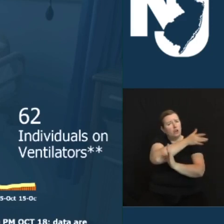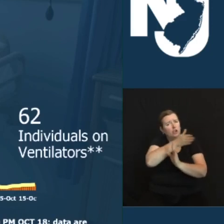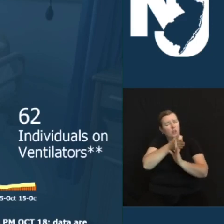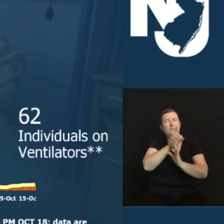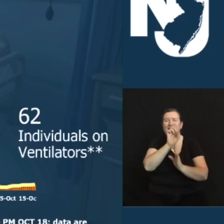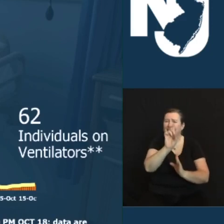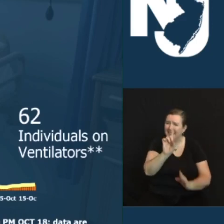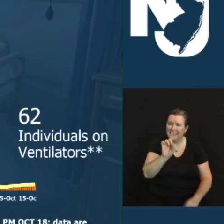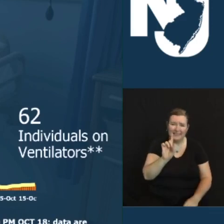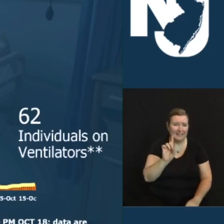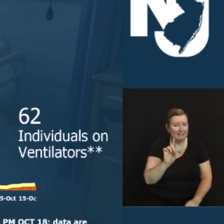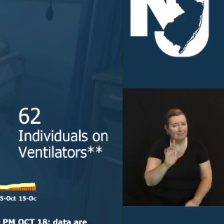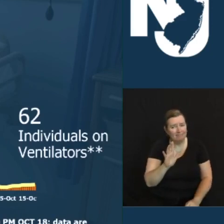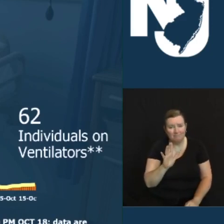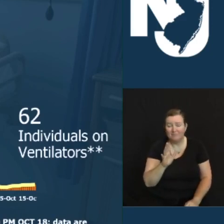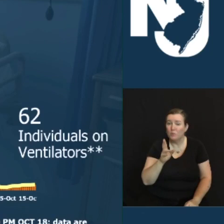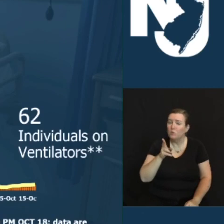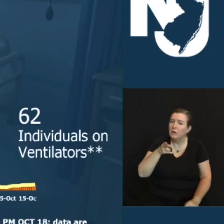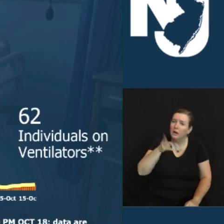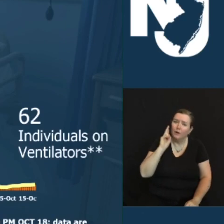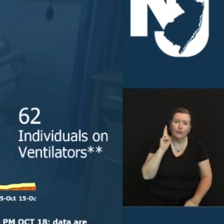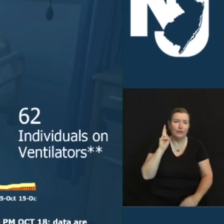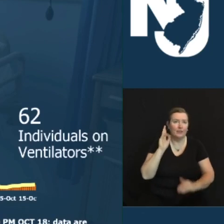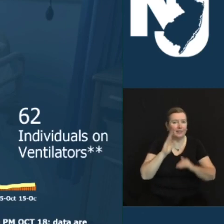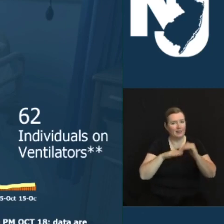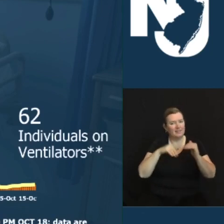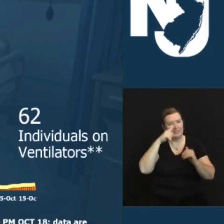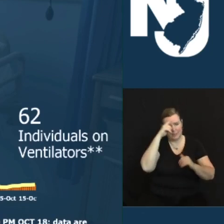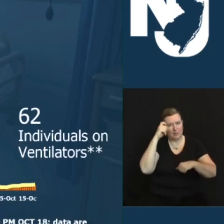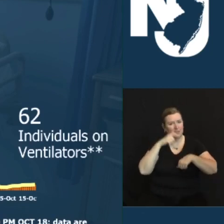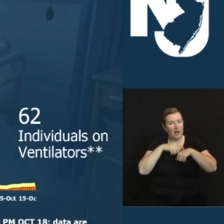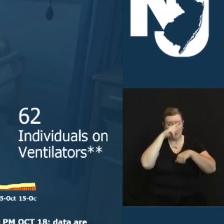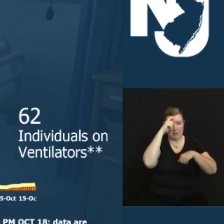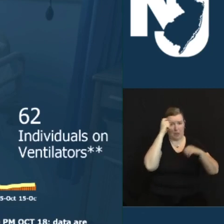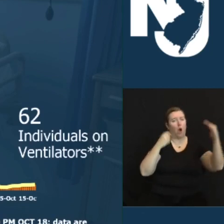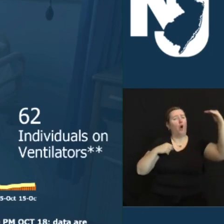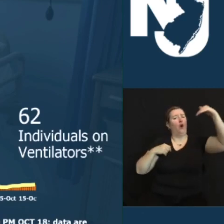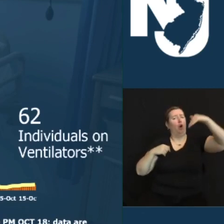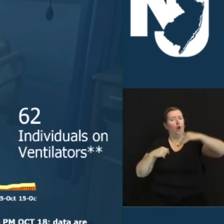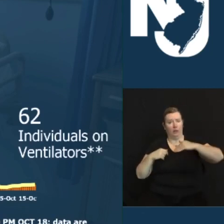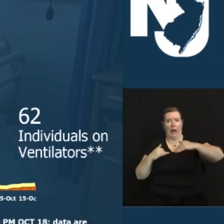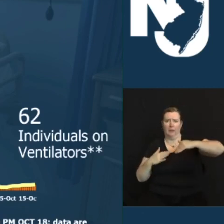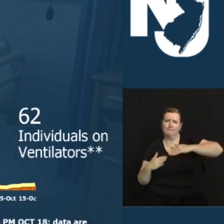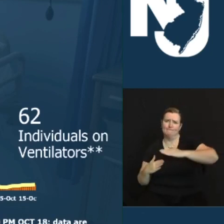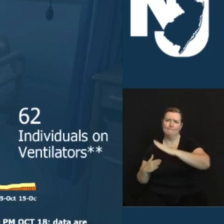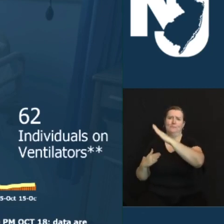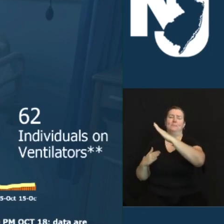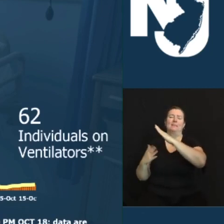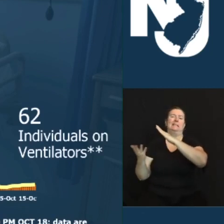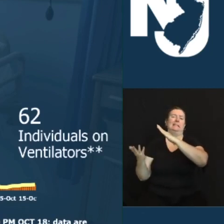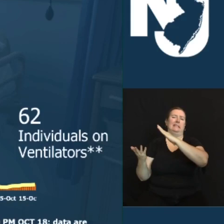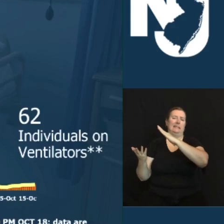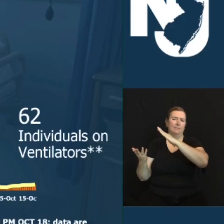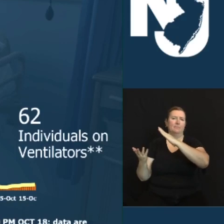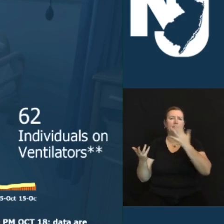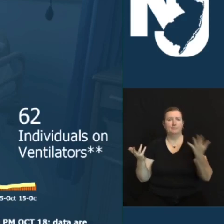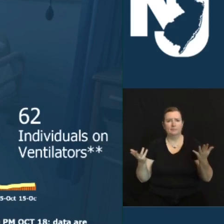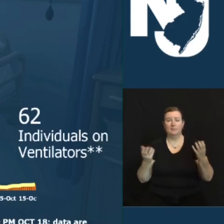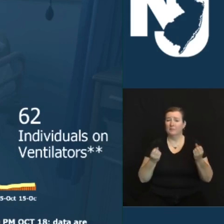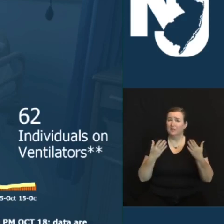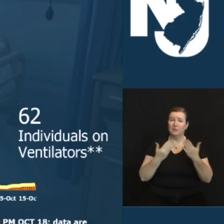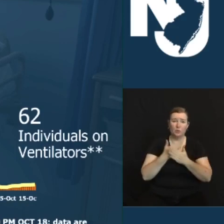higher than where we were throughout much of the summer and until just a few weeks ago. Many of the new cases we are tracking are